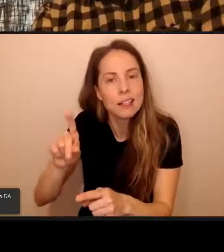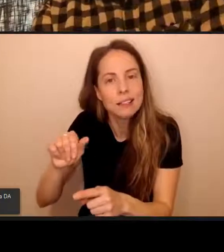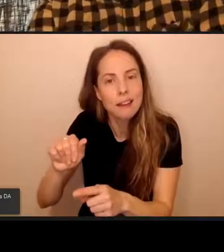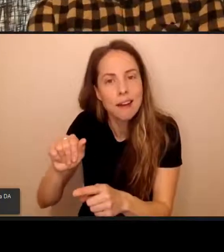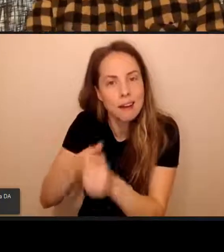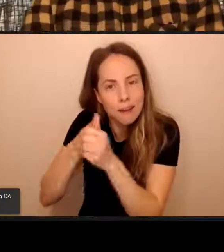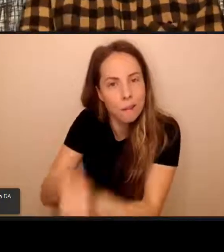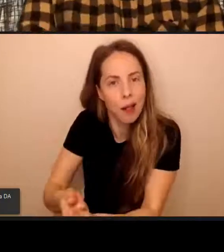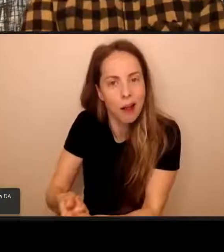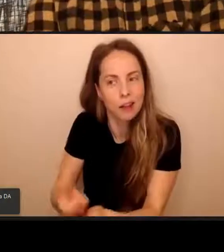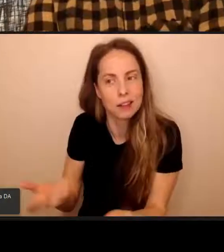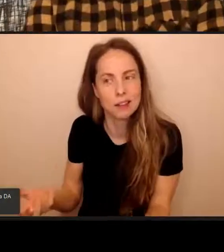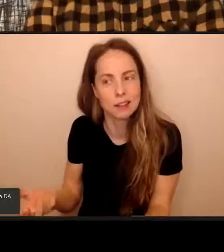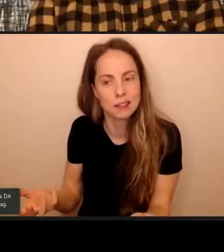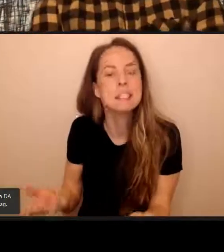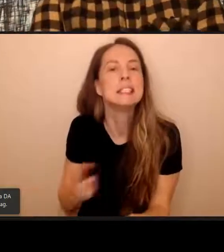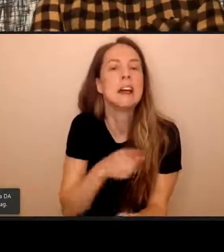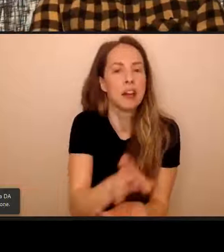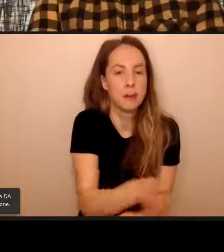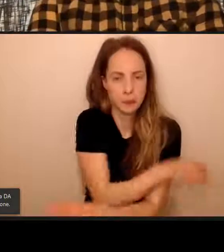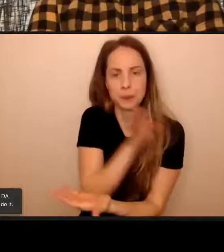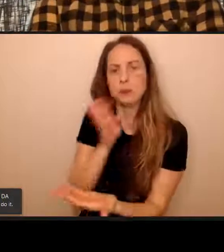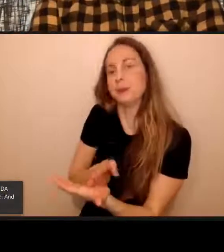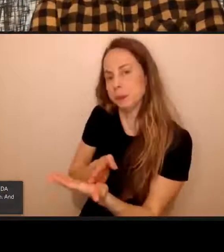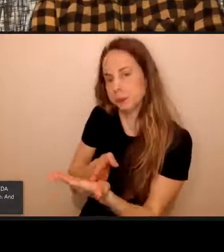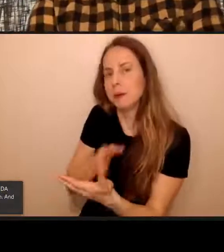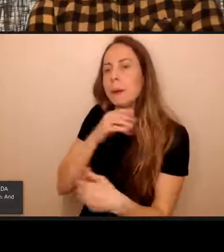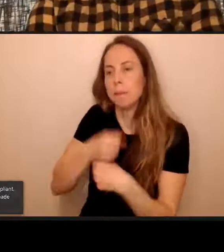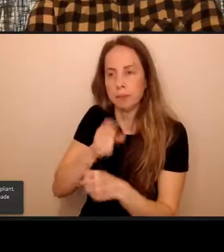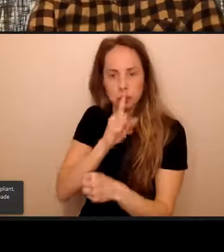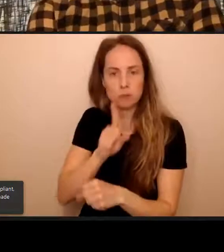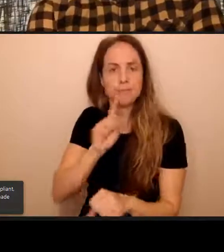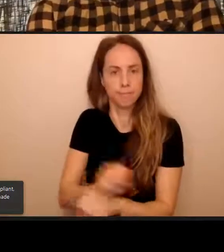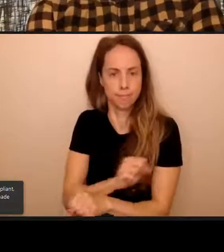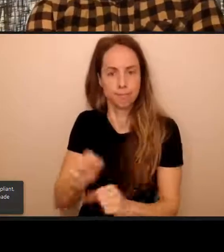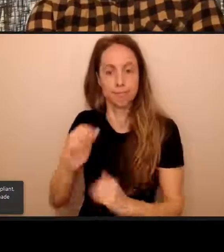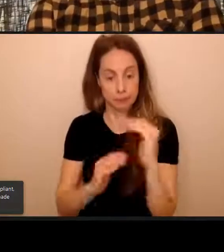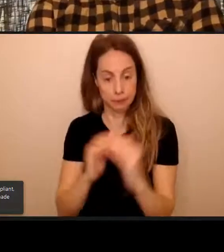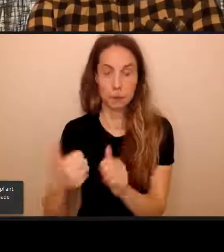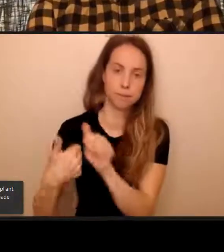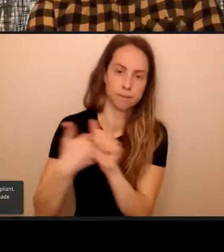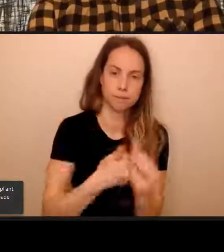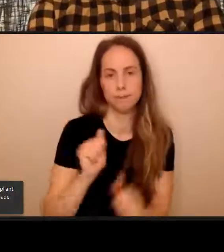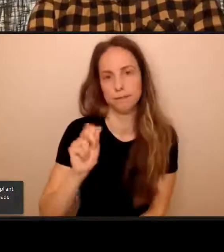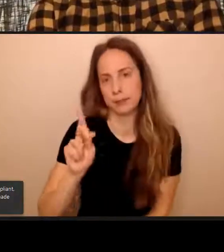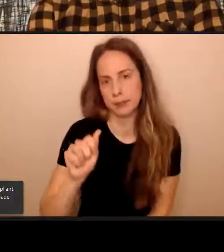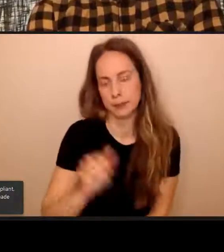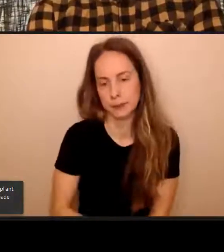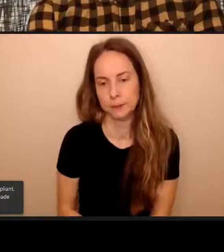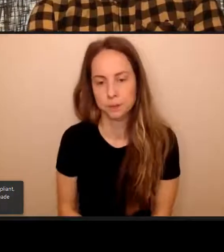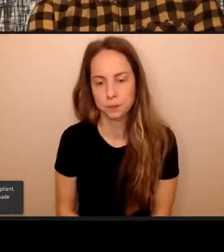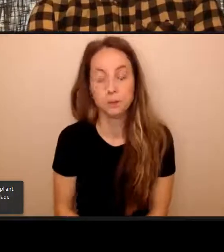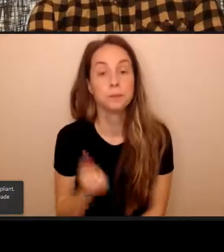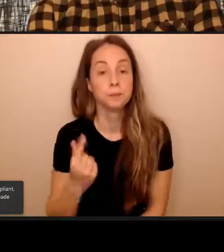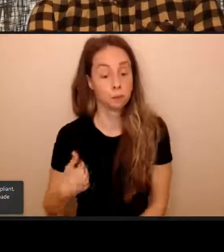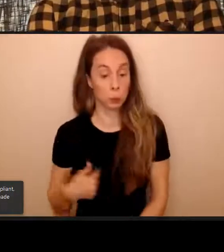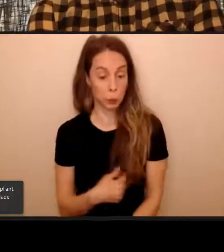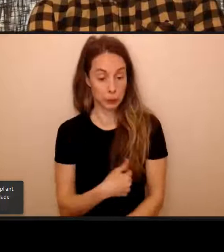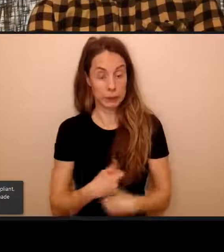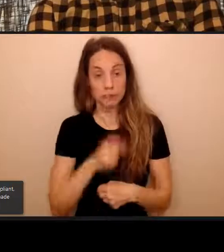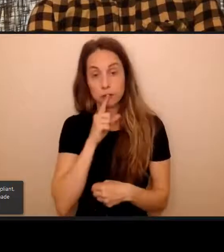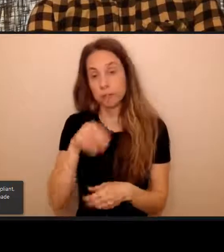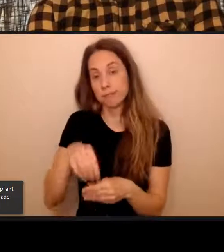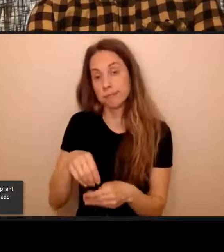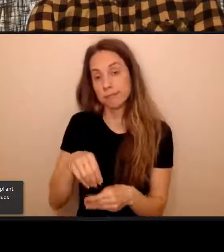they made sure that happened. And we made sure that in the interior design